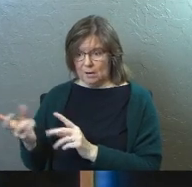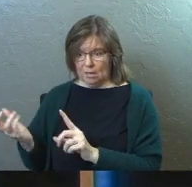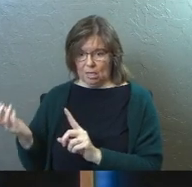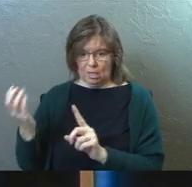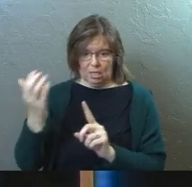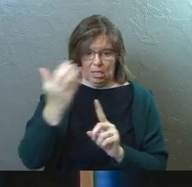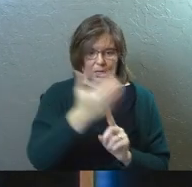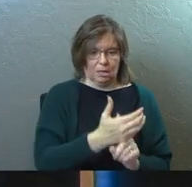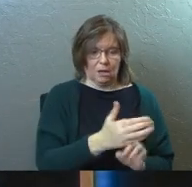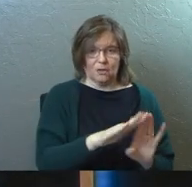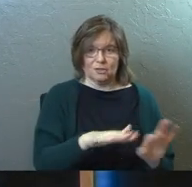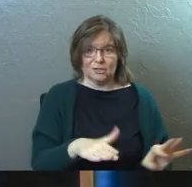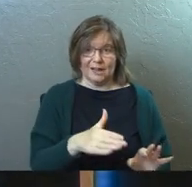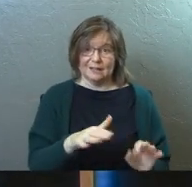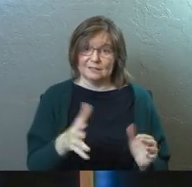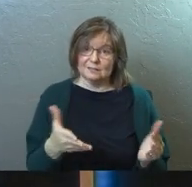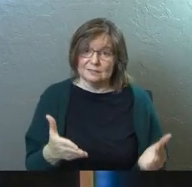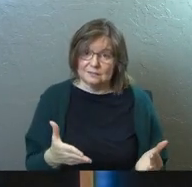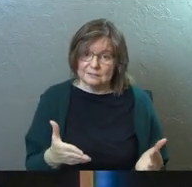child.